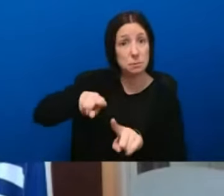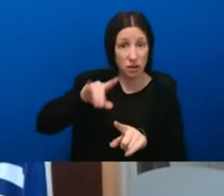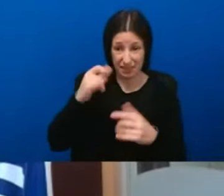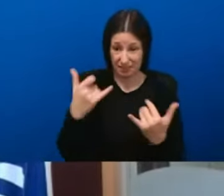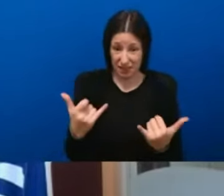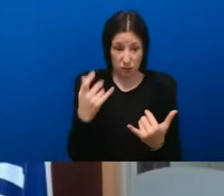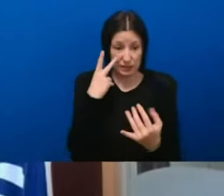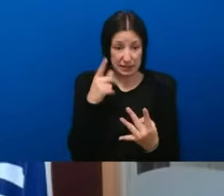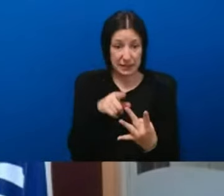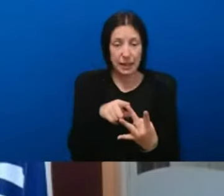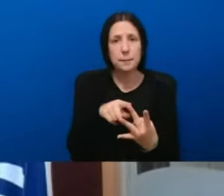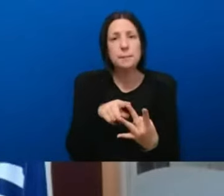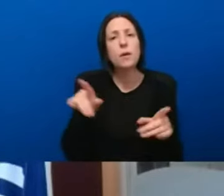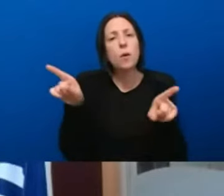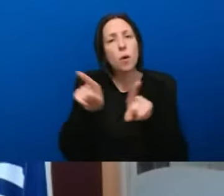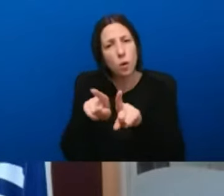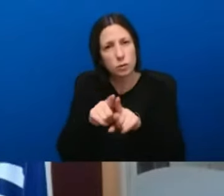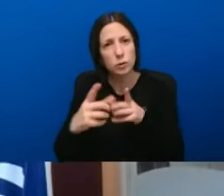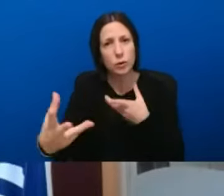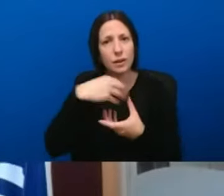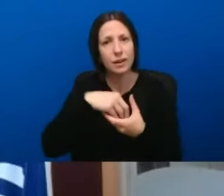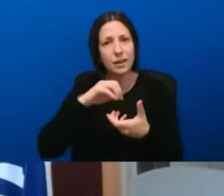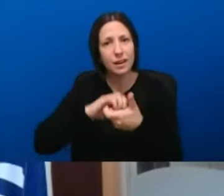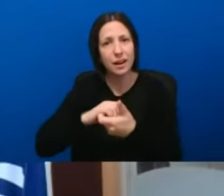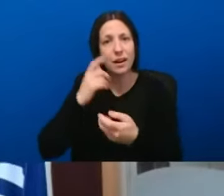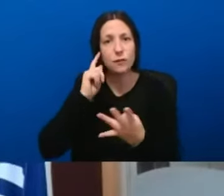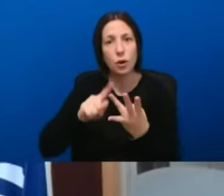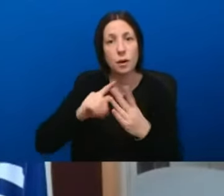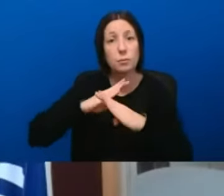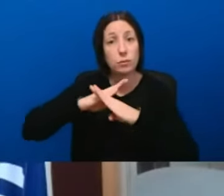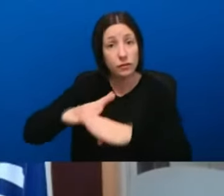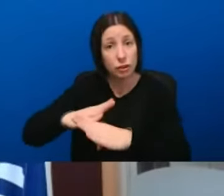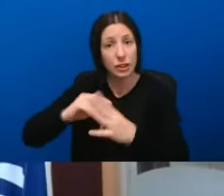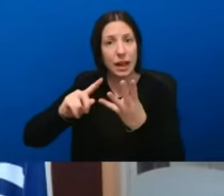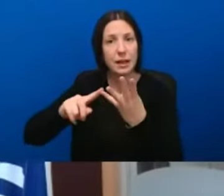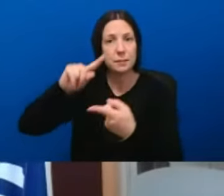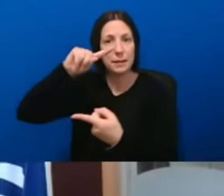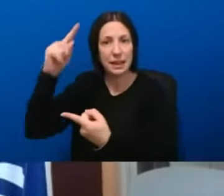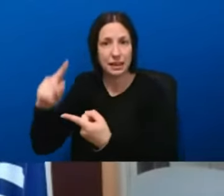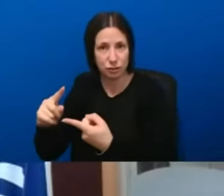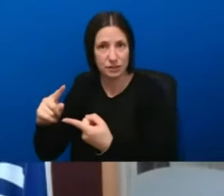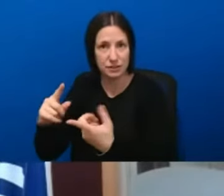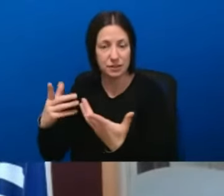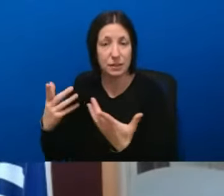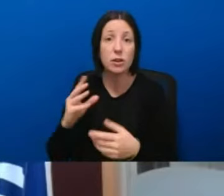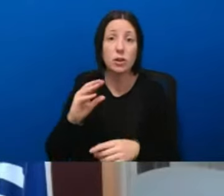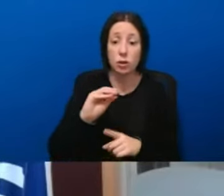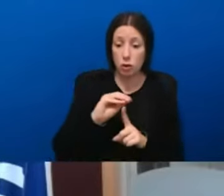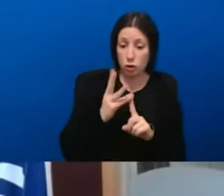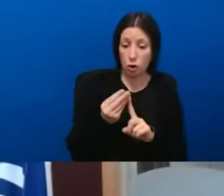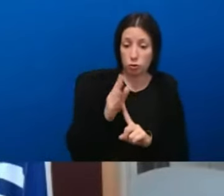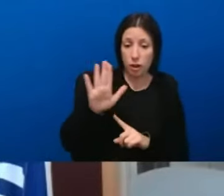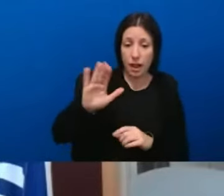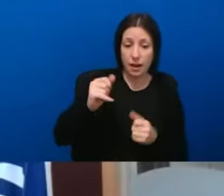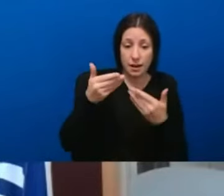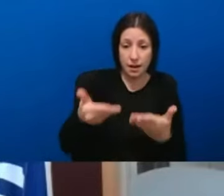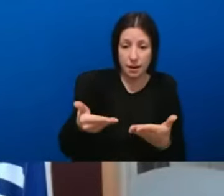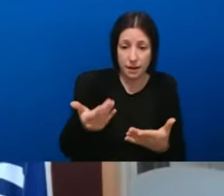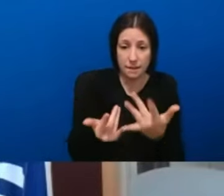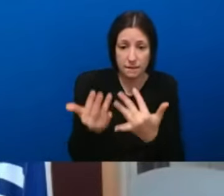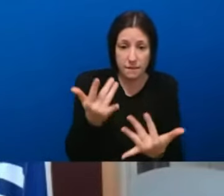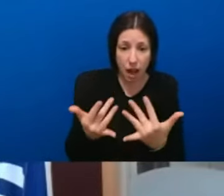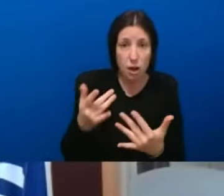seen, and we're continuing to learn and evolve. But importantly, also in prevention and mitigation, cultural and prescribed